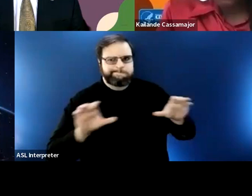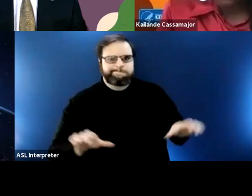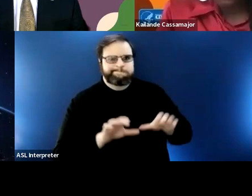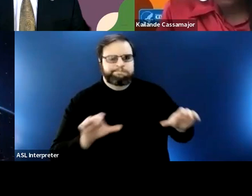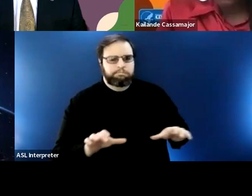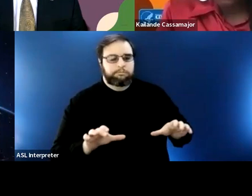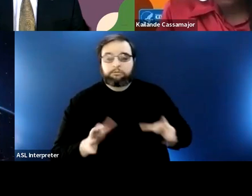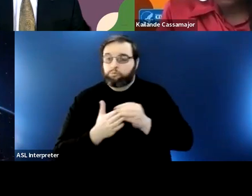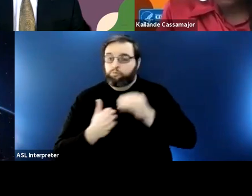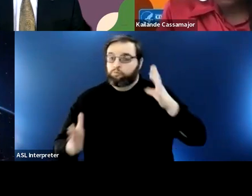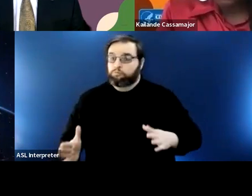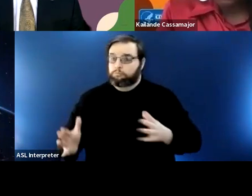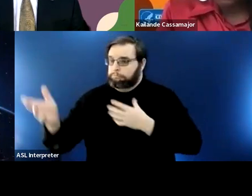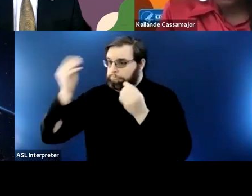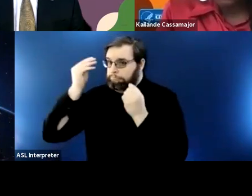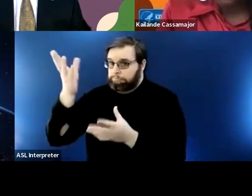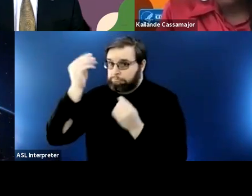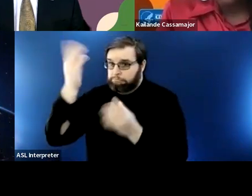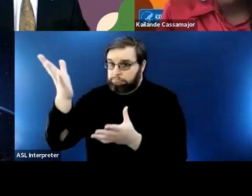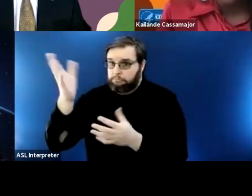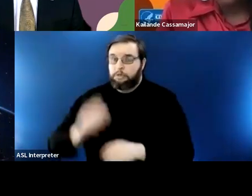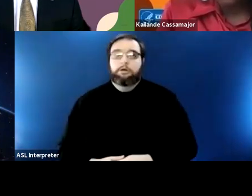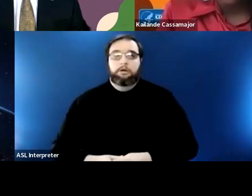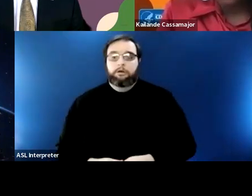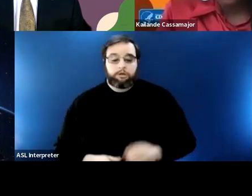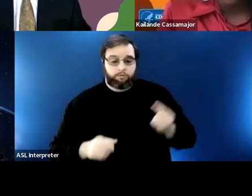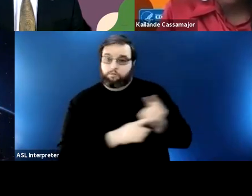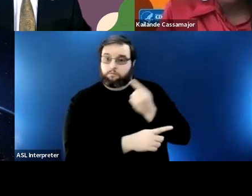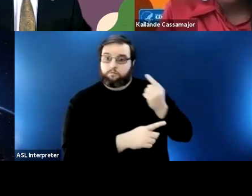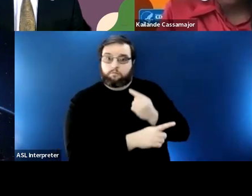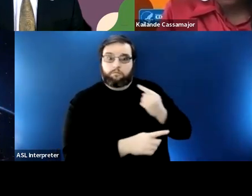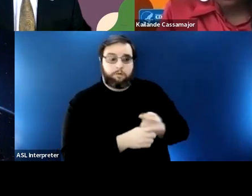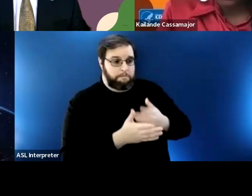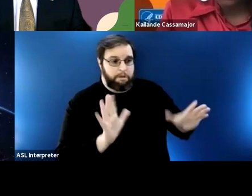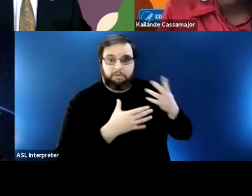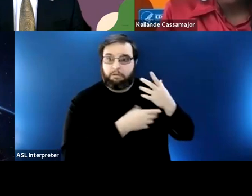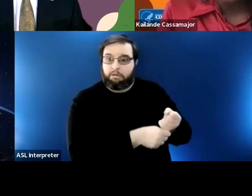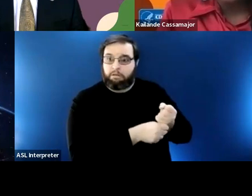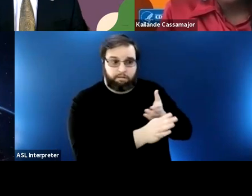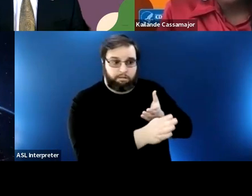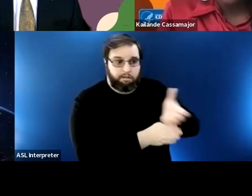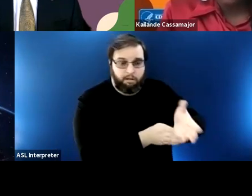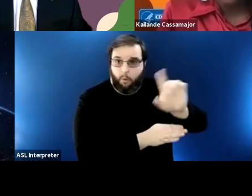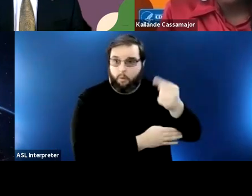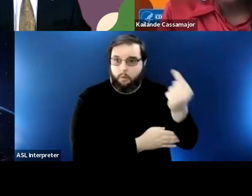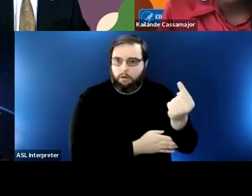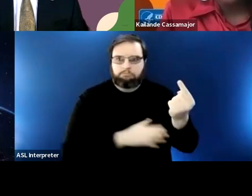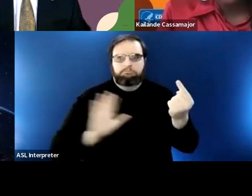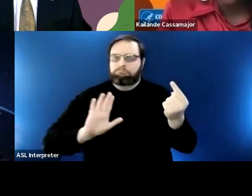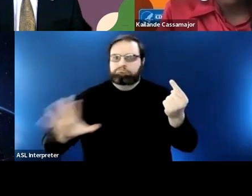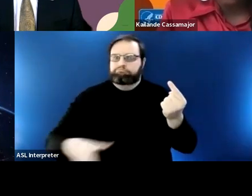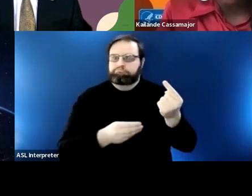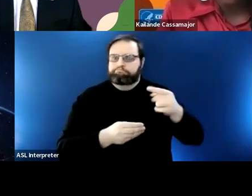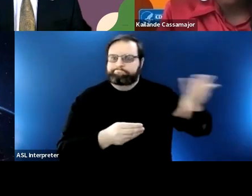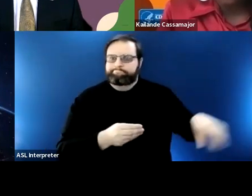students know that there's more than the traditional career out there for them. Mm-hmm.